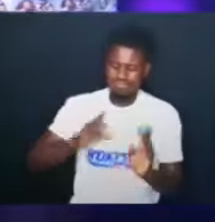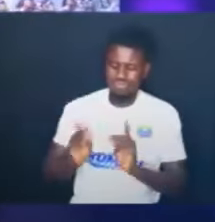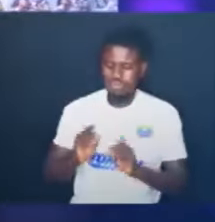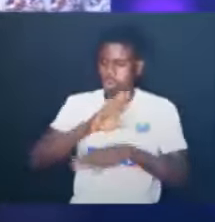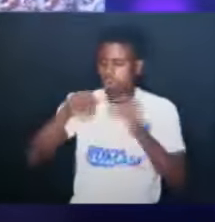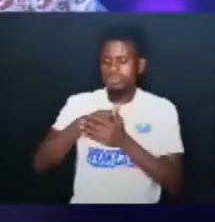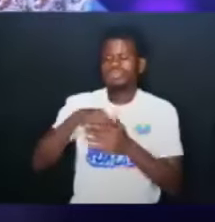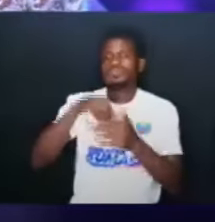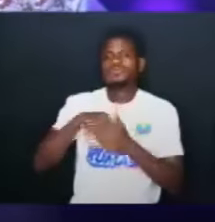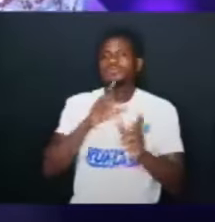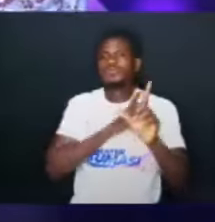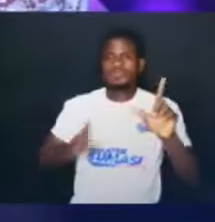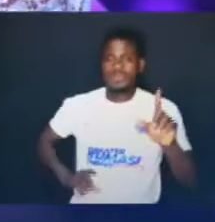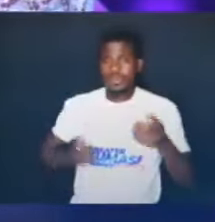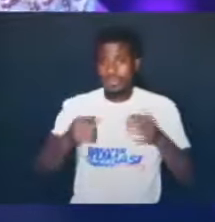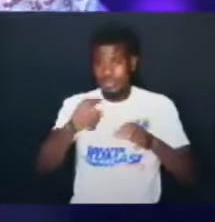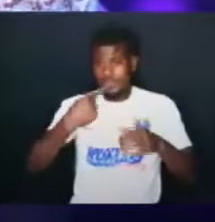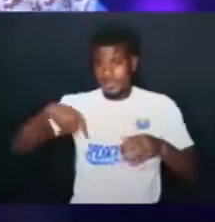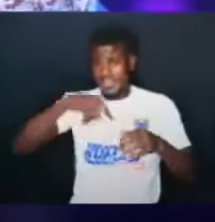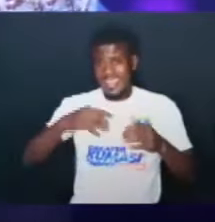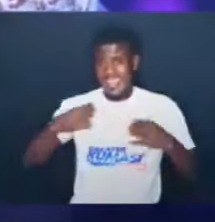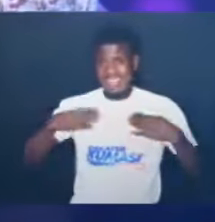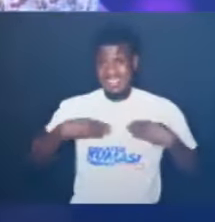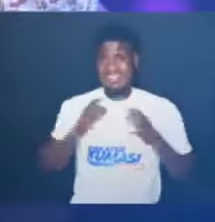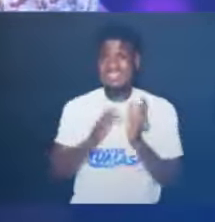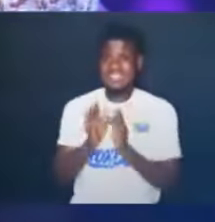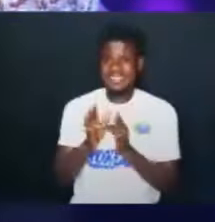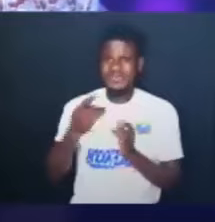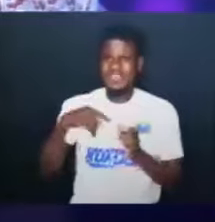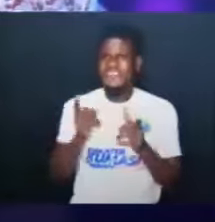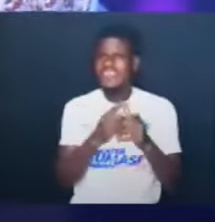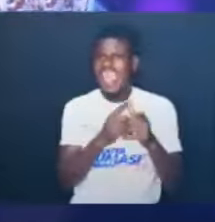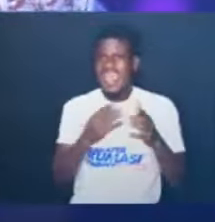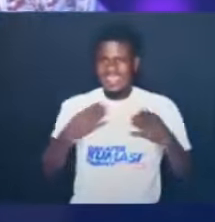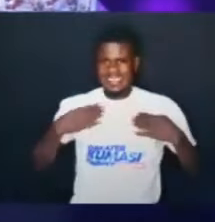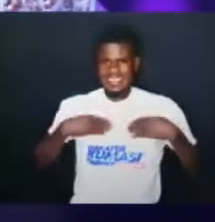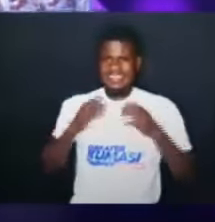Now, when we accepted Jesus, we accepted him as Lord